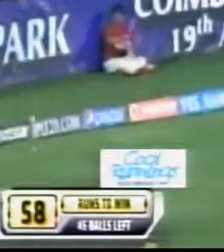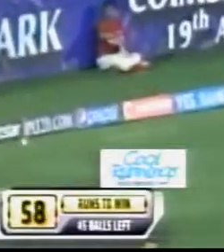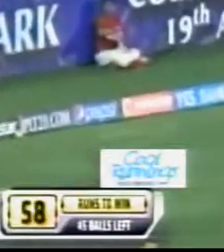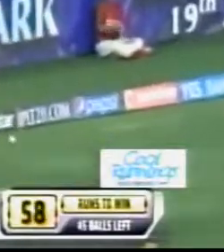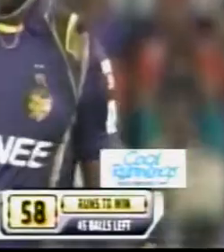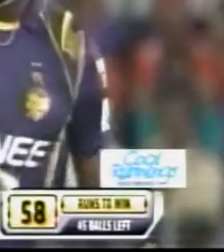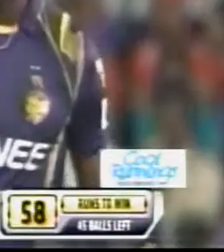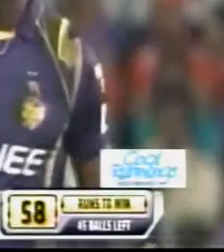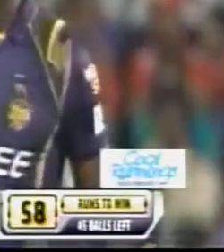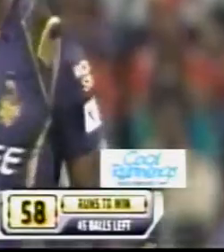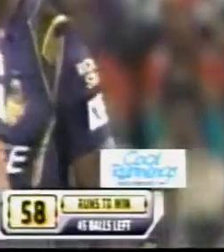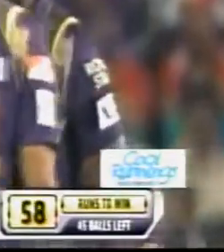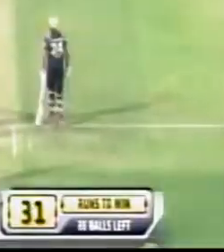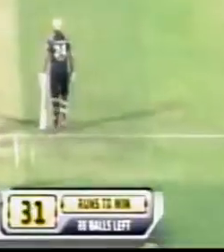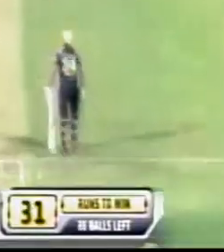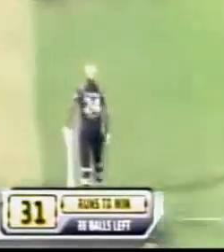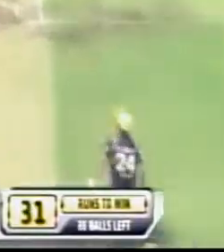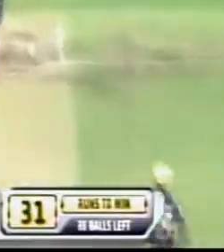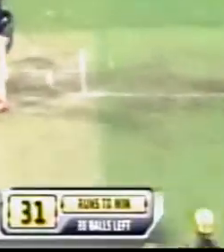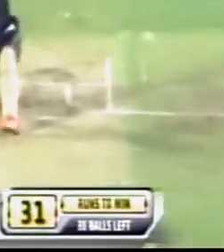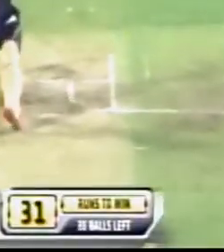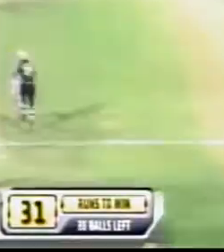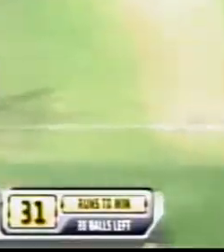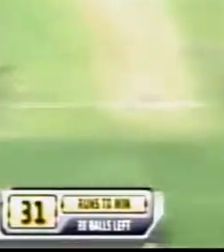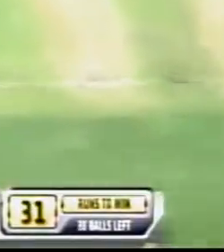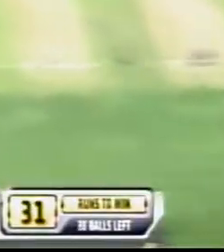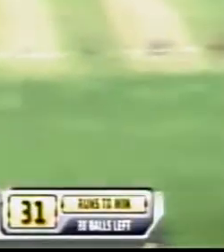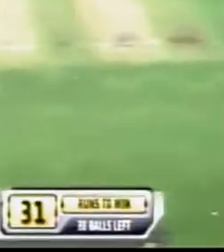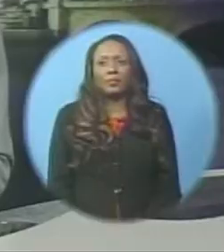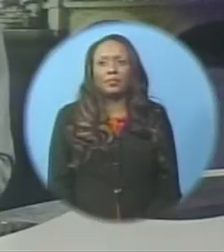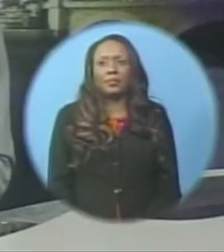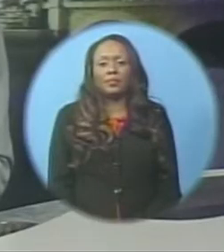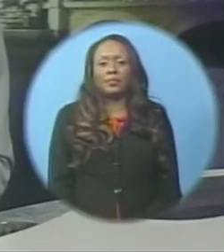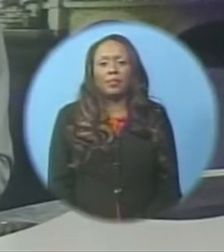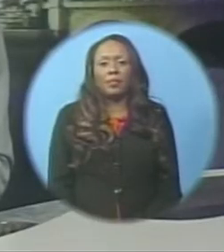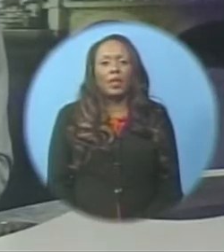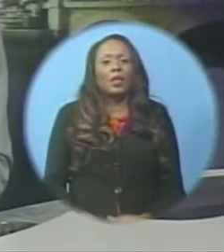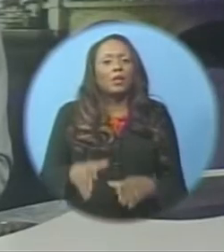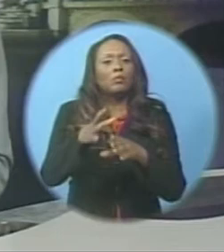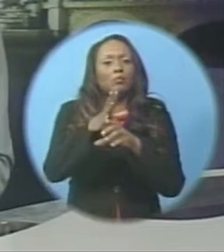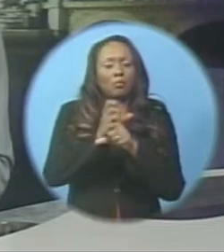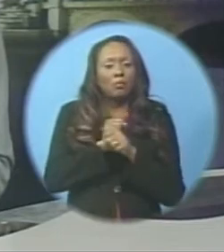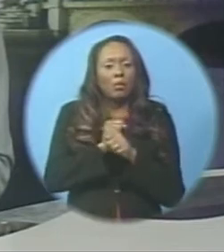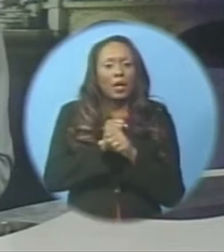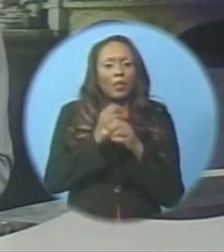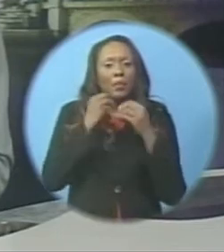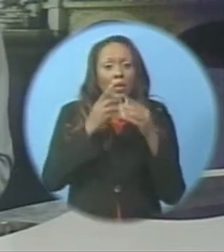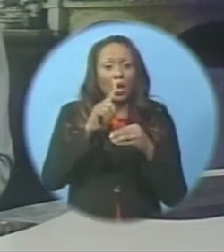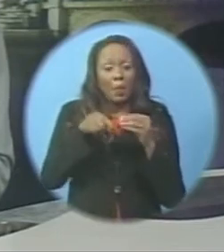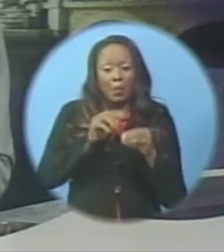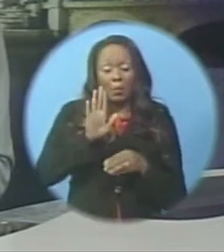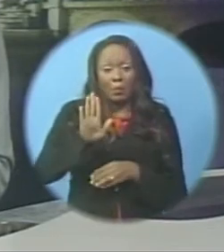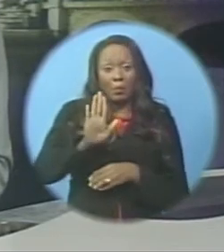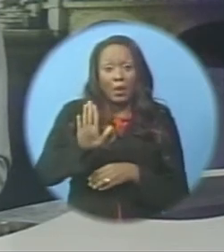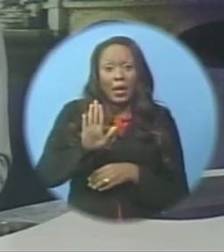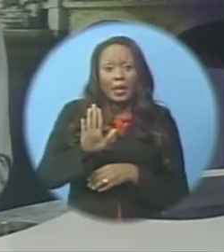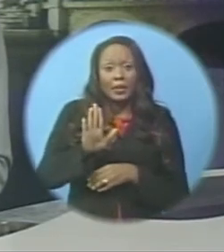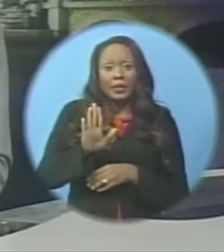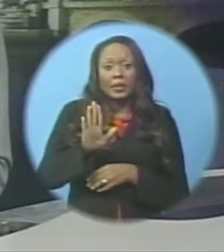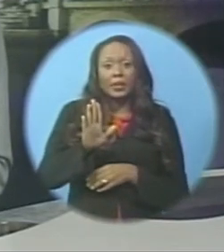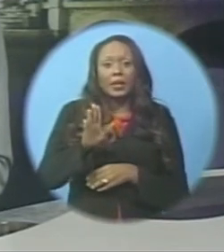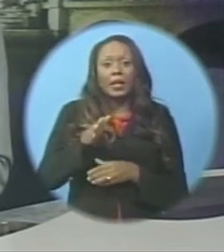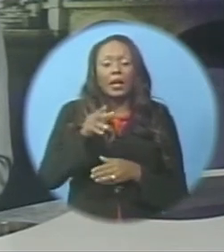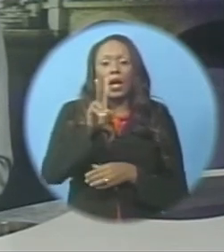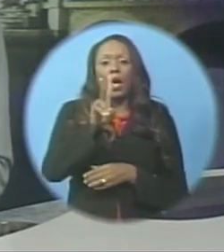Kent Pantry says they received notification of Russell's violation about 2 weeks ago, and they've appointed a panel to hear his